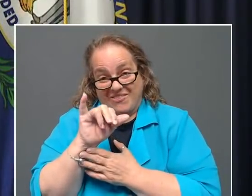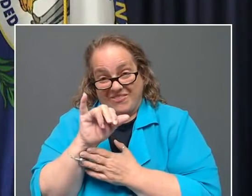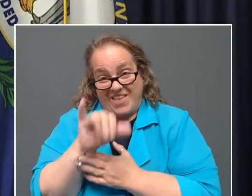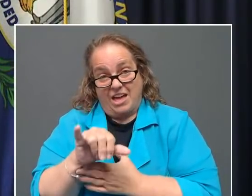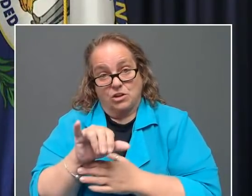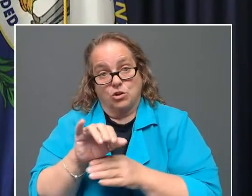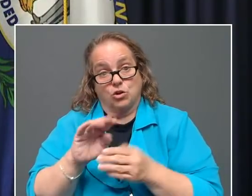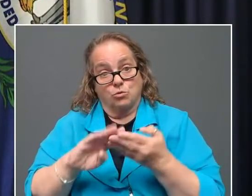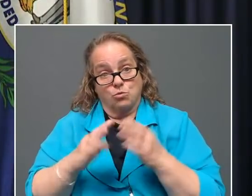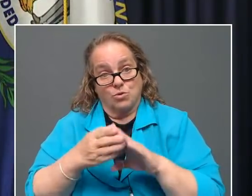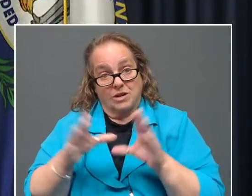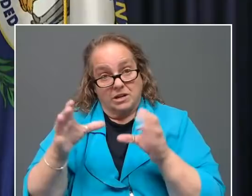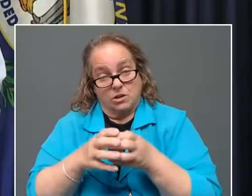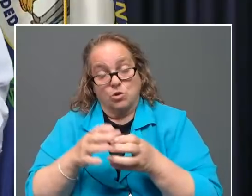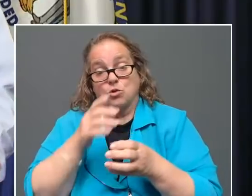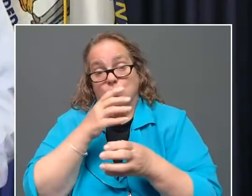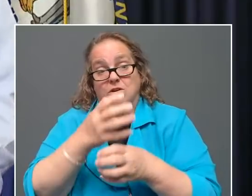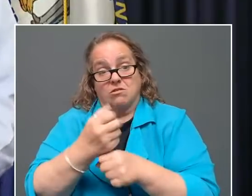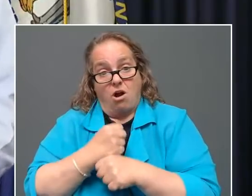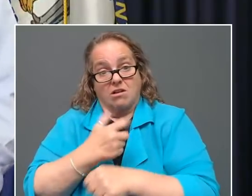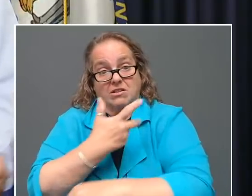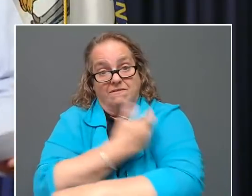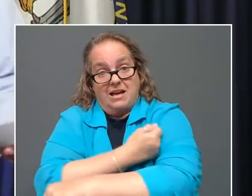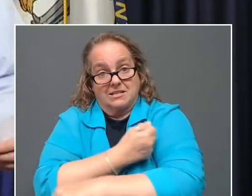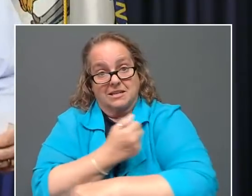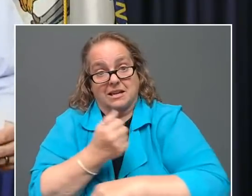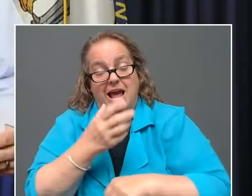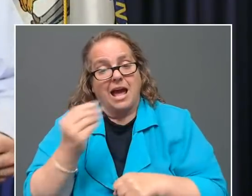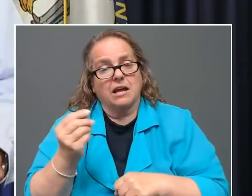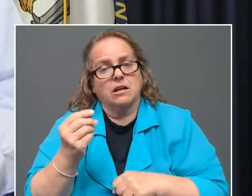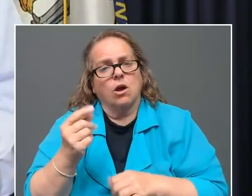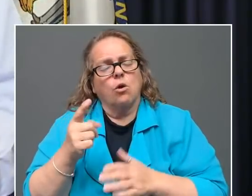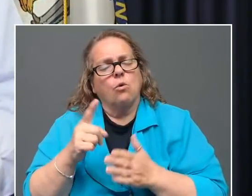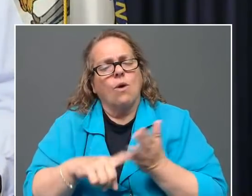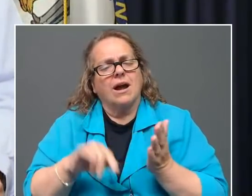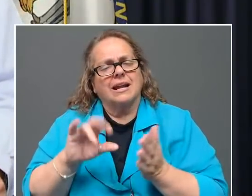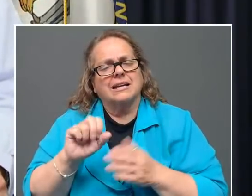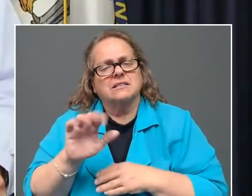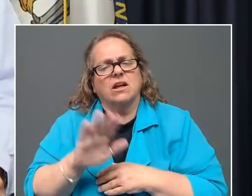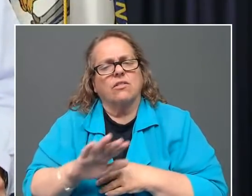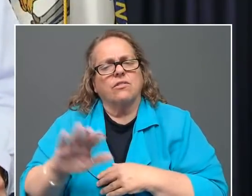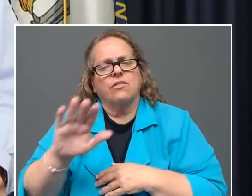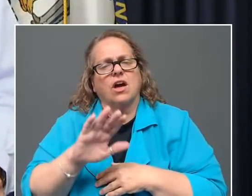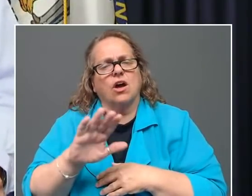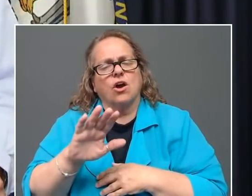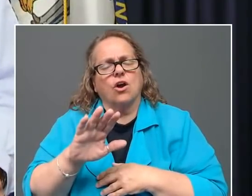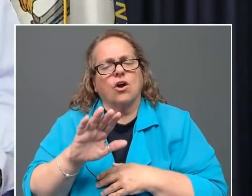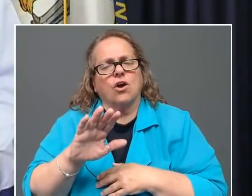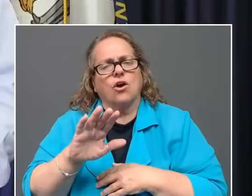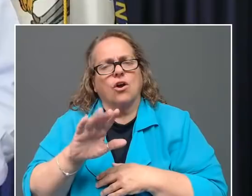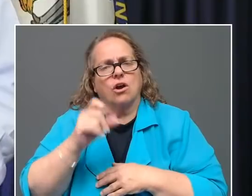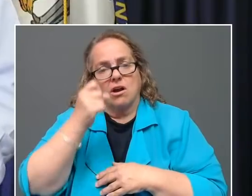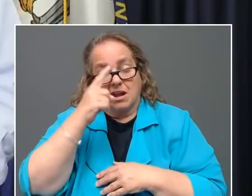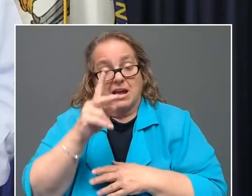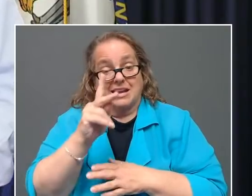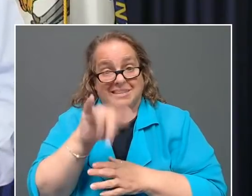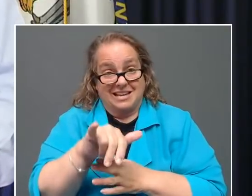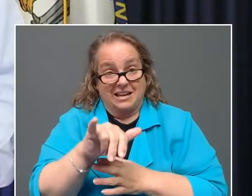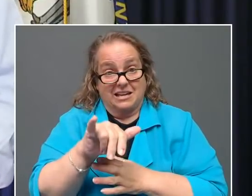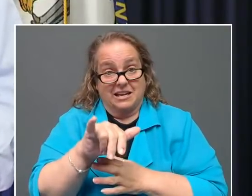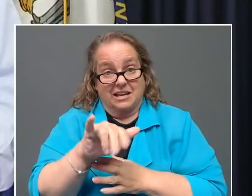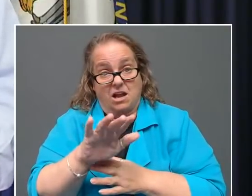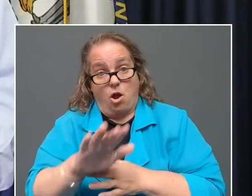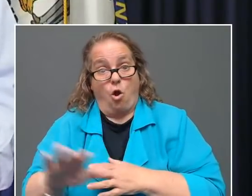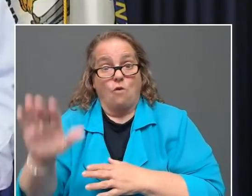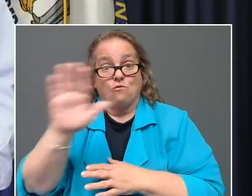that's gotten the vaccine? And also, what is their makeup of Kentucky's overall population and